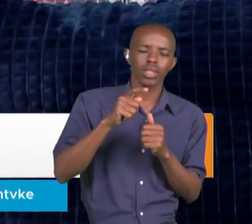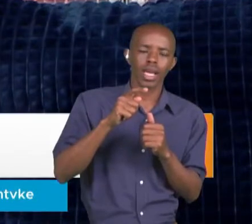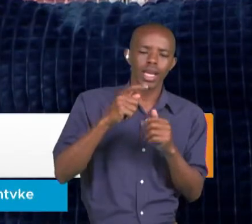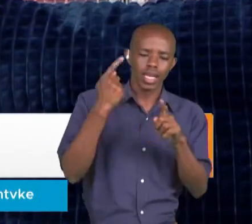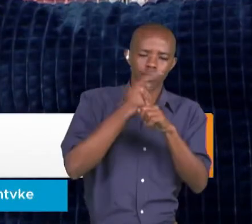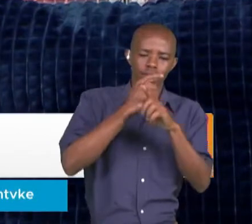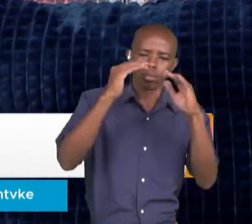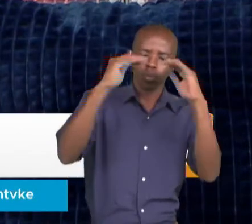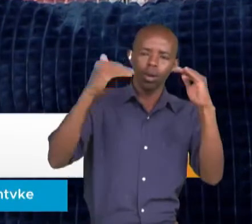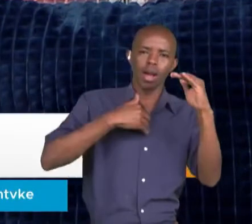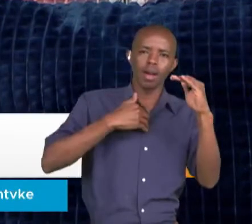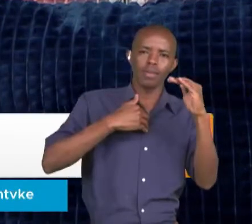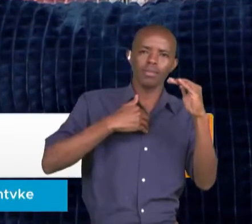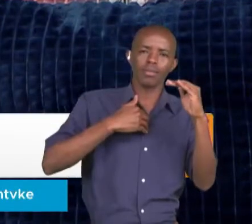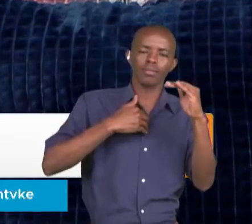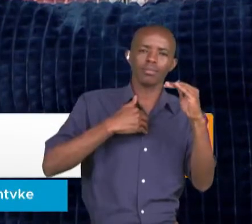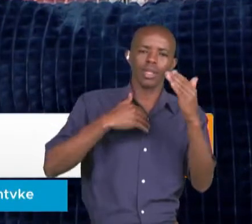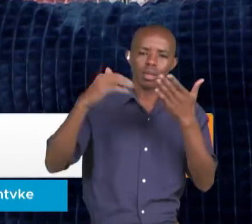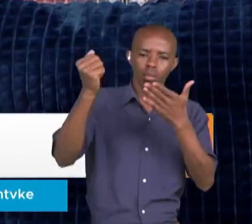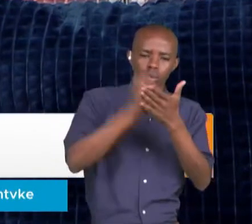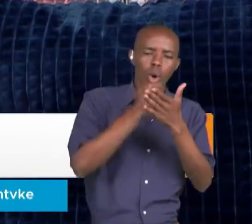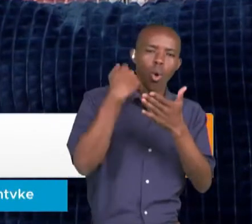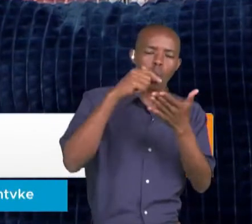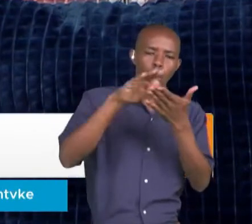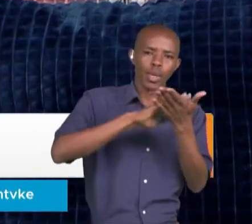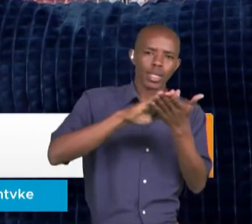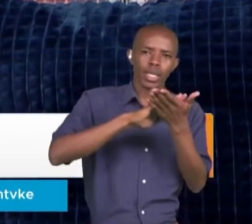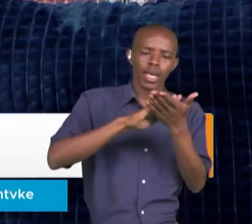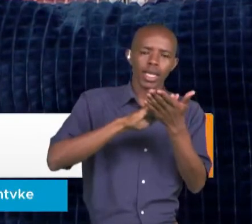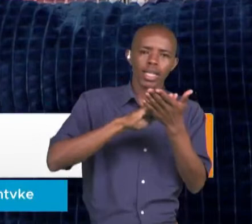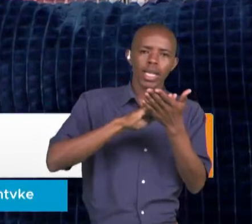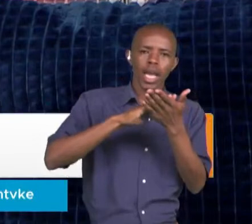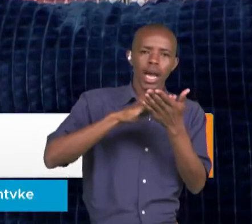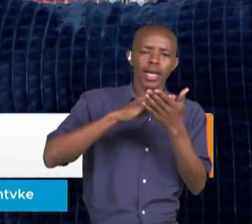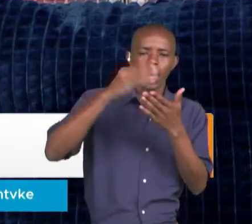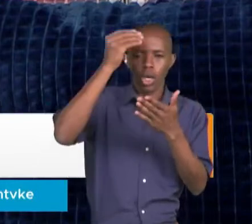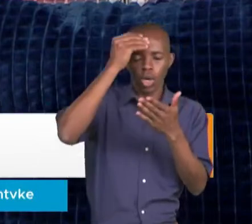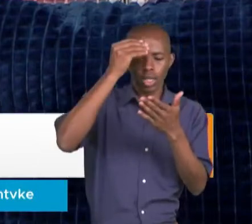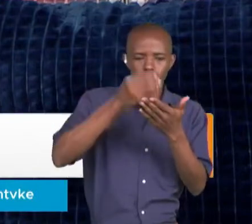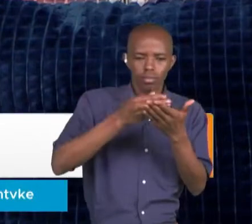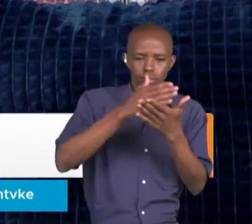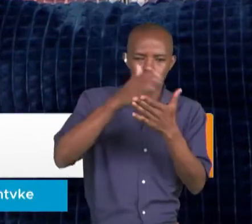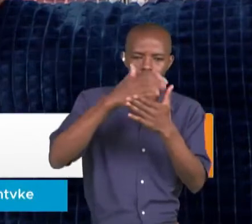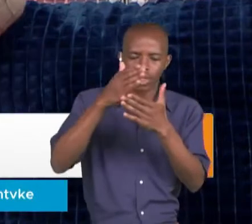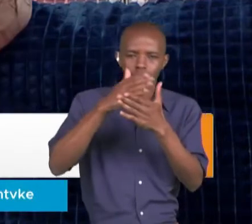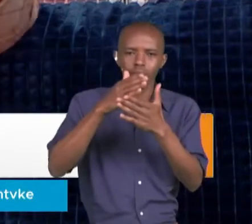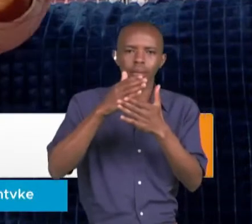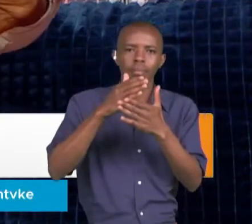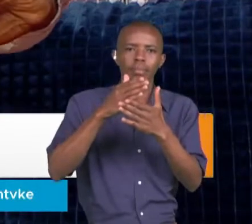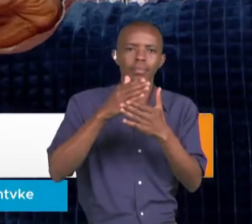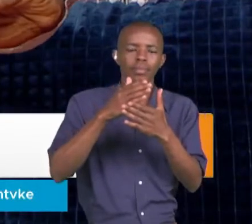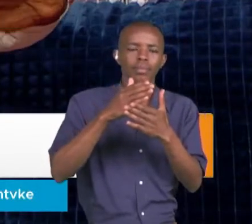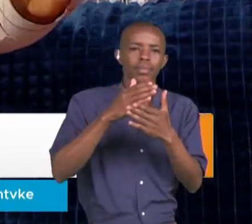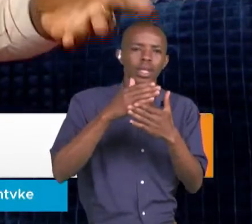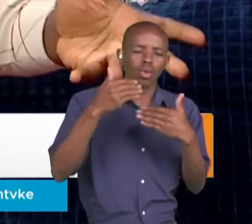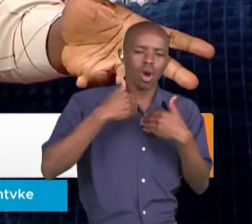Mm-hmm. You have the recruiters who basically then pass the knowledge, and there's a term that we call them. And then